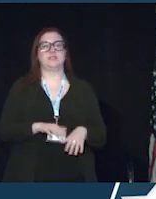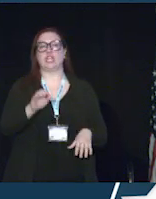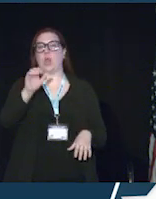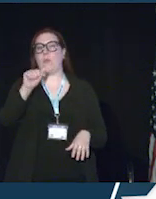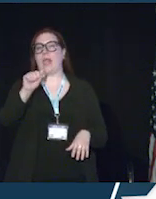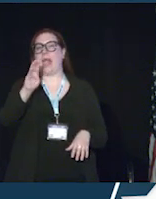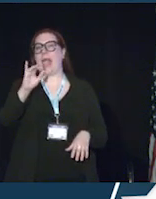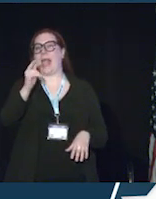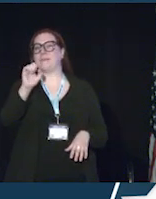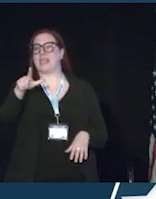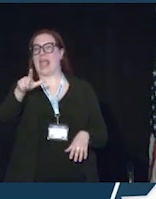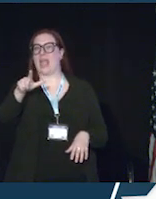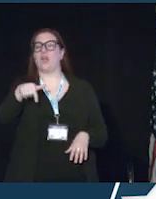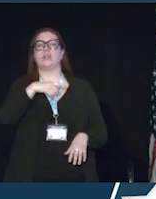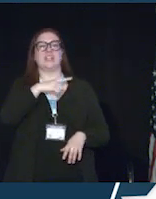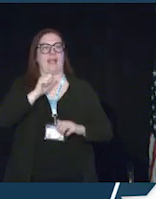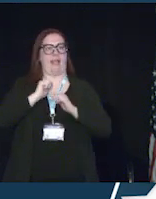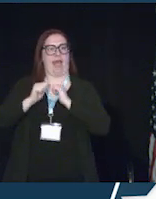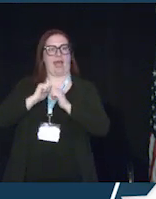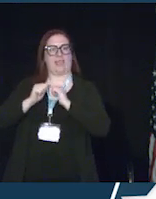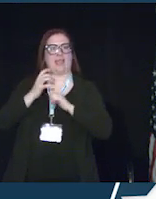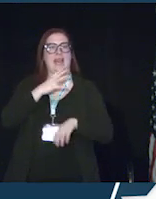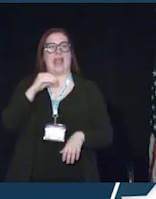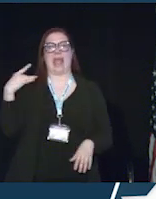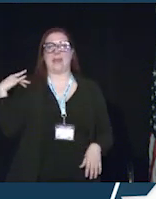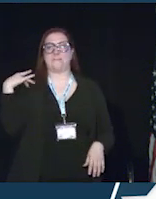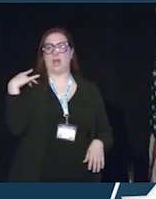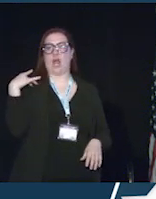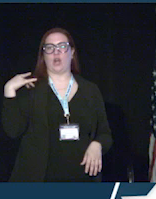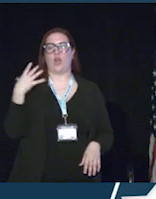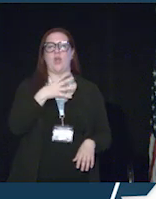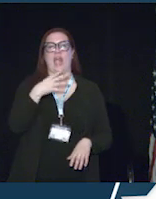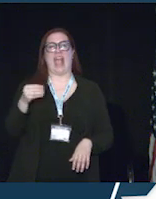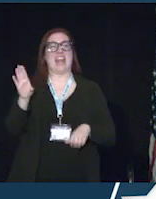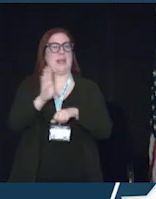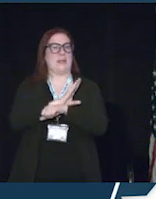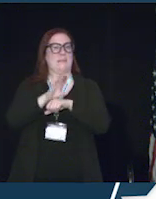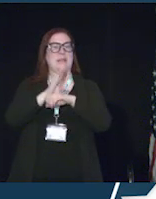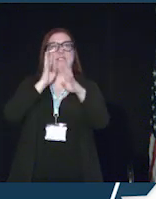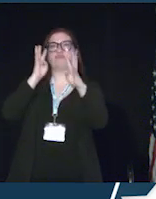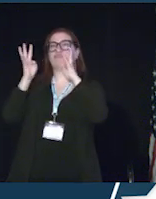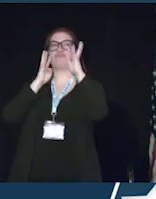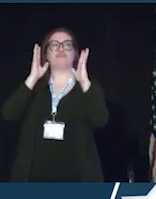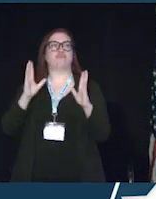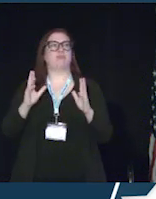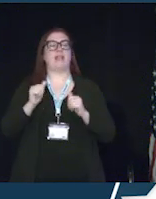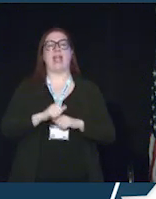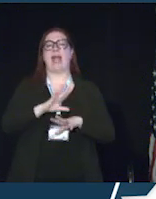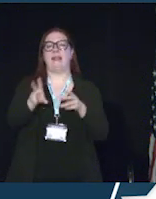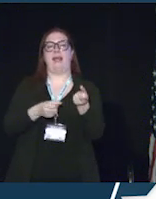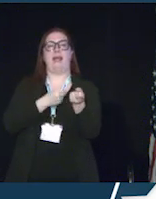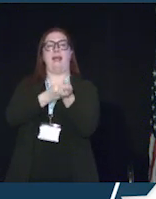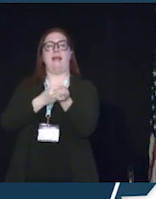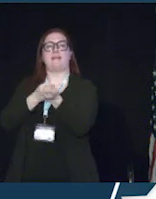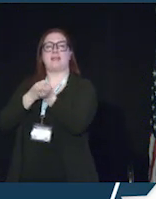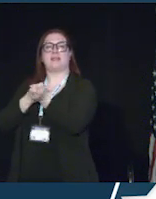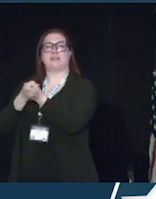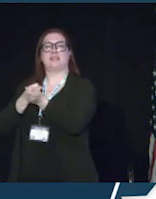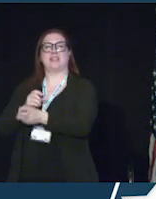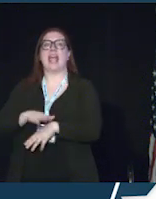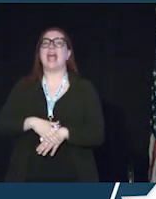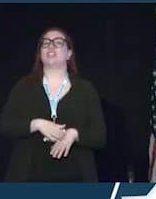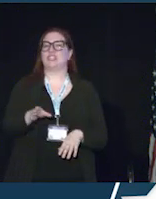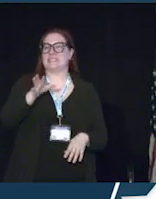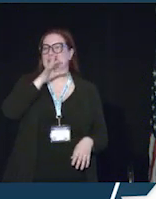Abigail is an athlete and a model and an entrepreneur and an activist, advocate, public